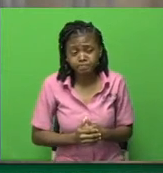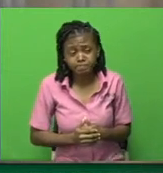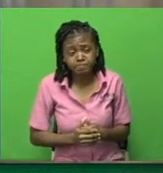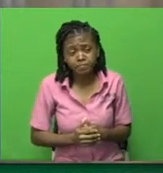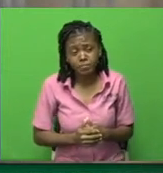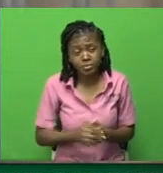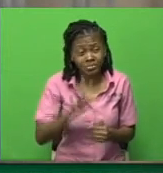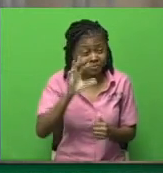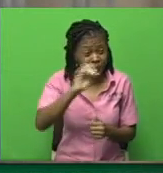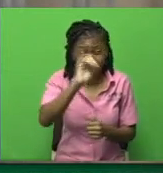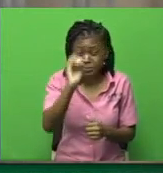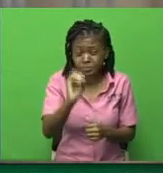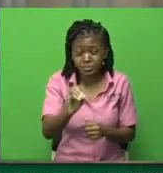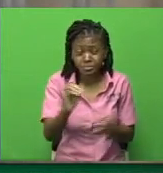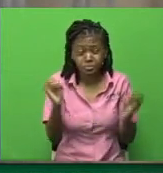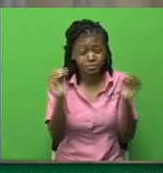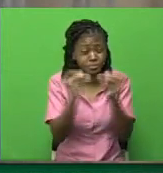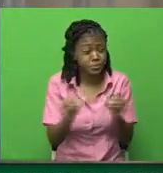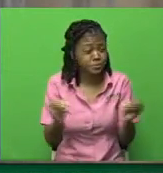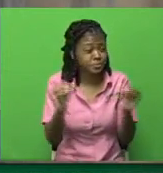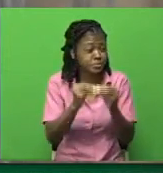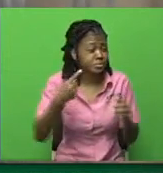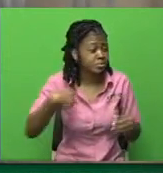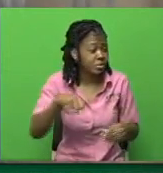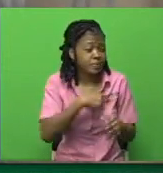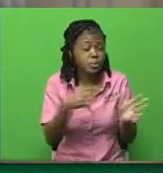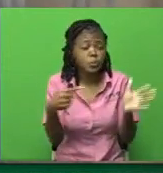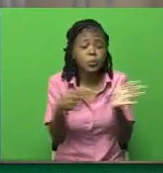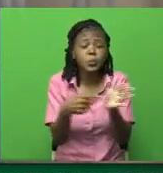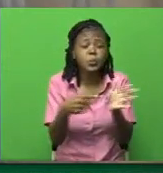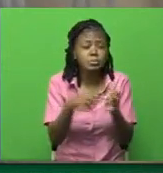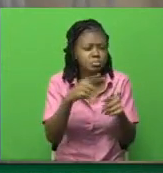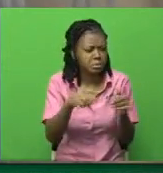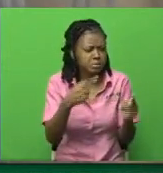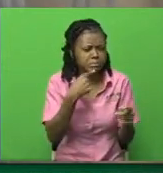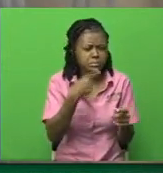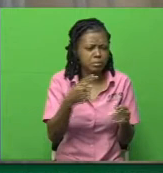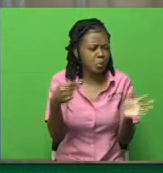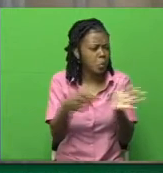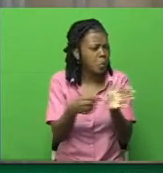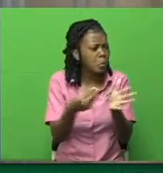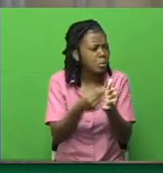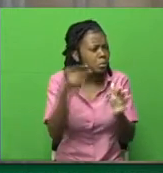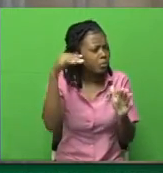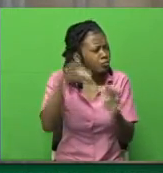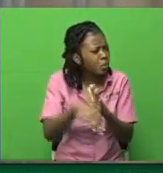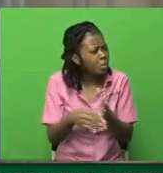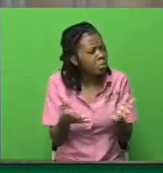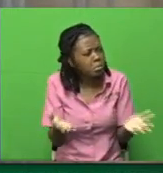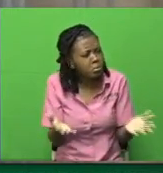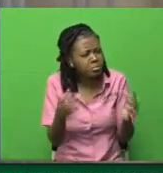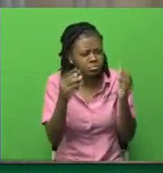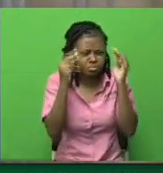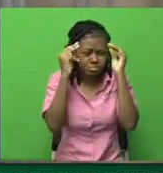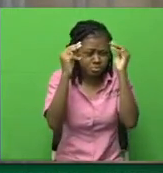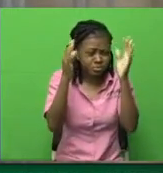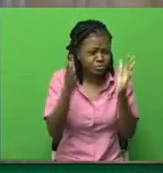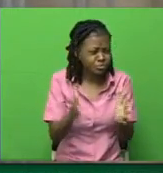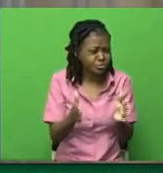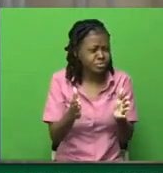50 percent but he's staying beyond our dung water trajectory the minister obviously has a different a